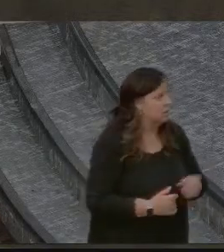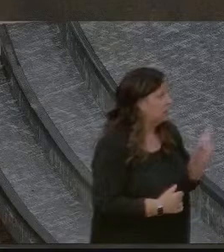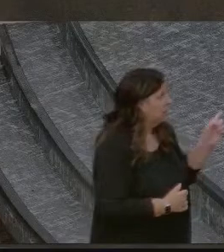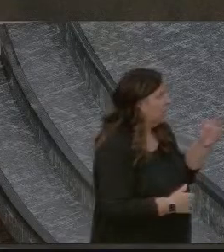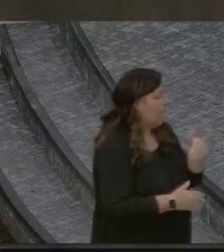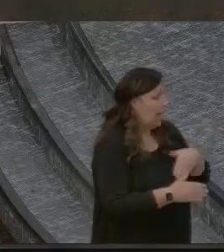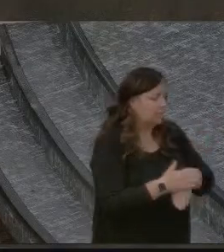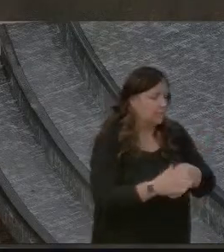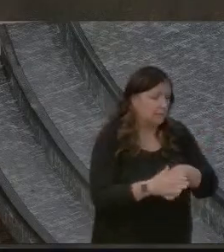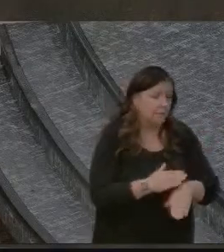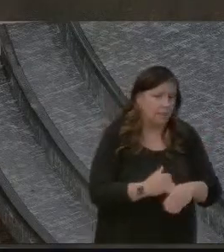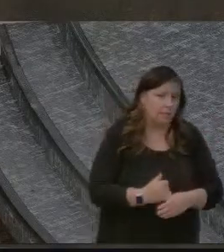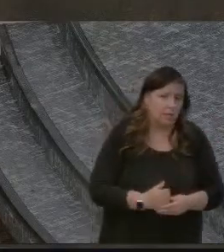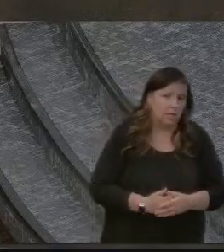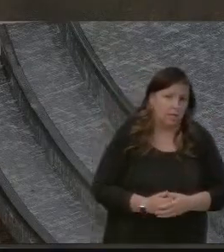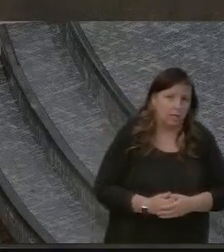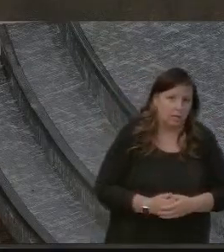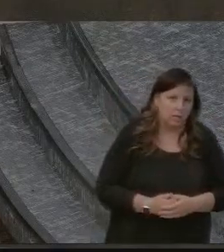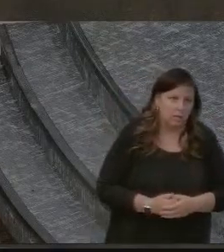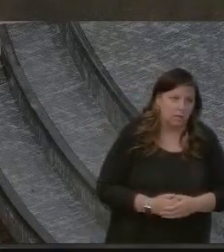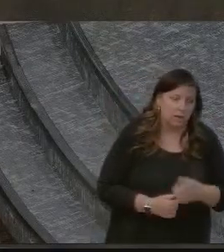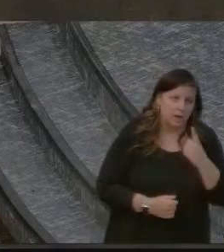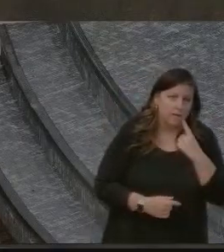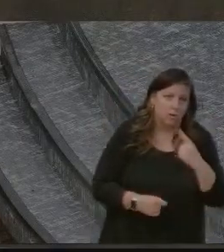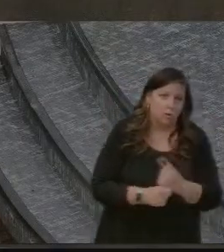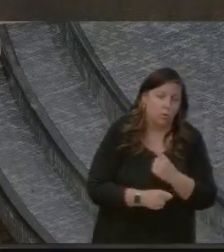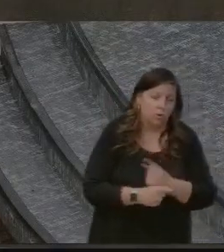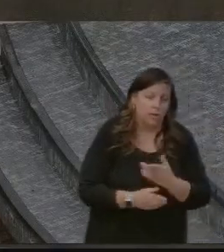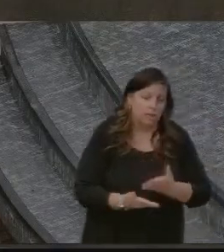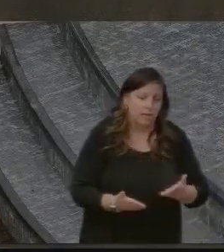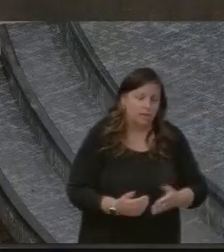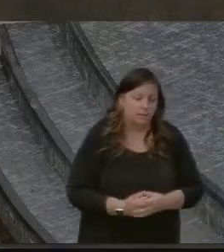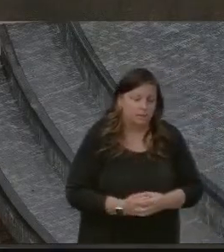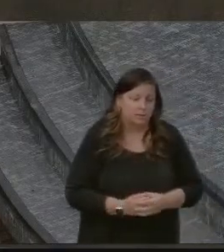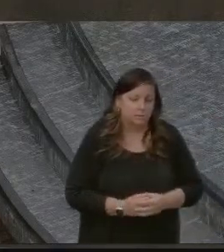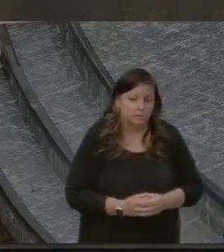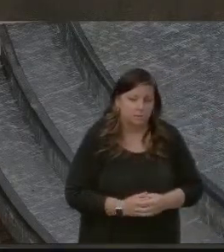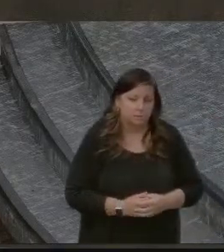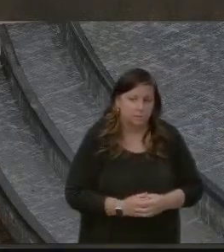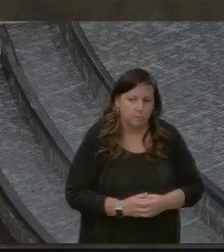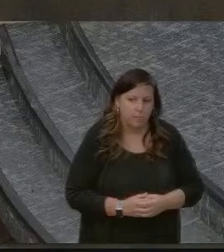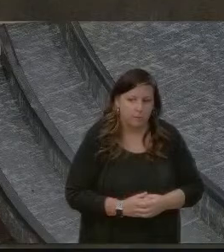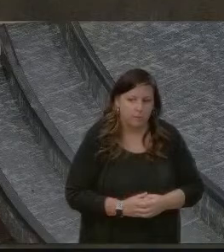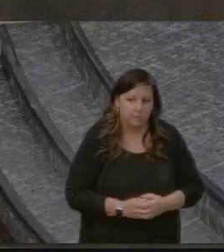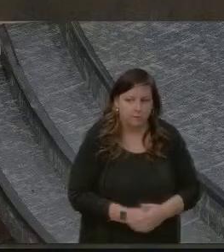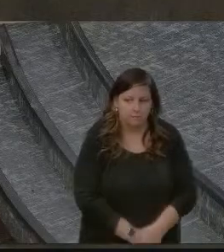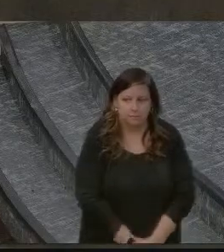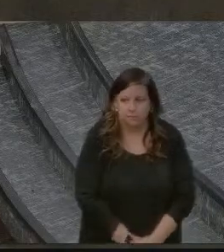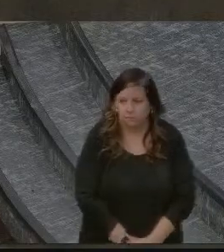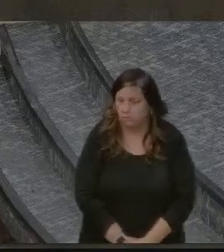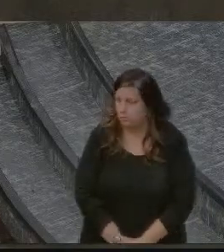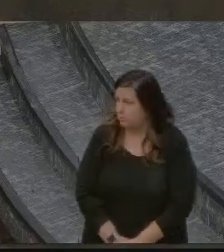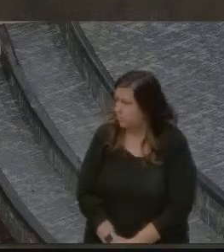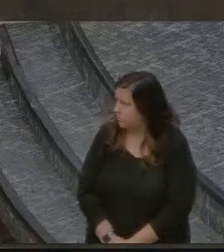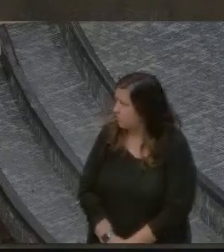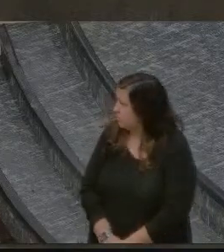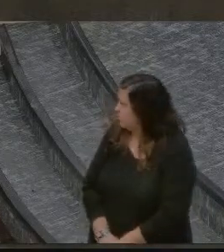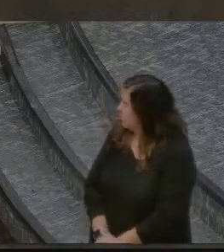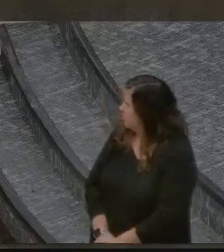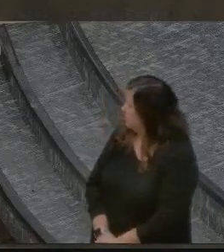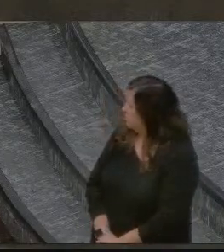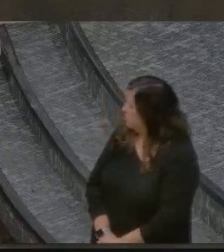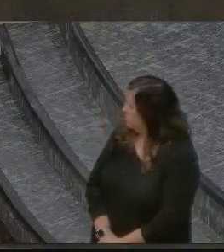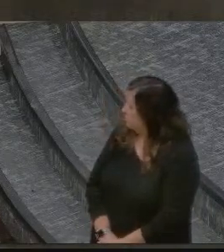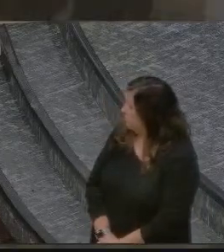Accessibility when there are just routine quicker things or, and yeah. needs, I guess is what they're. So anyway, Yeah. that was just my thought. They do have local technicians,